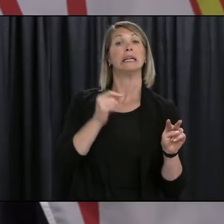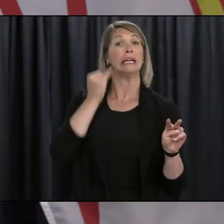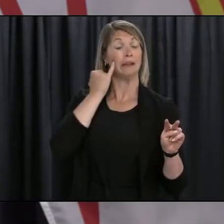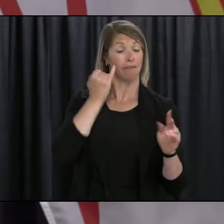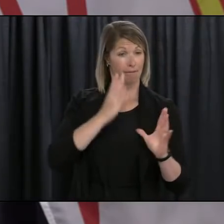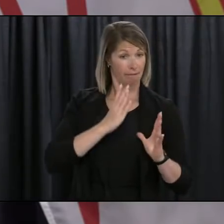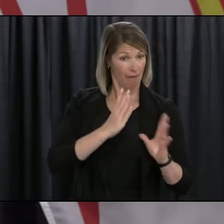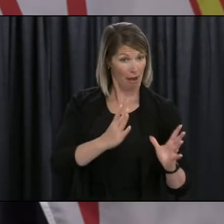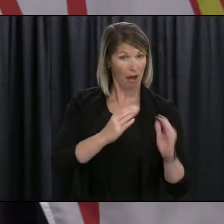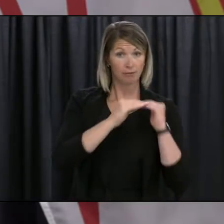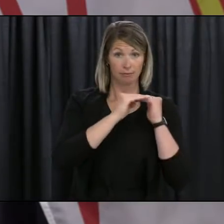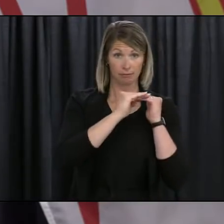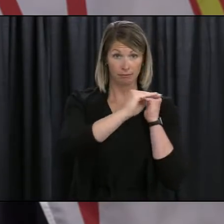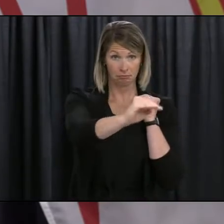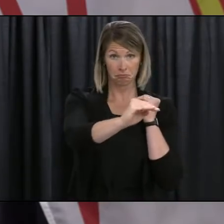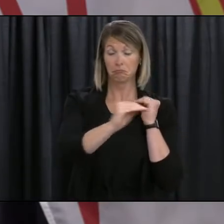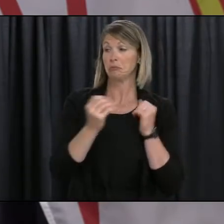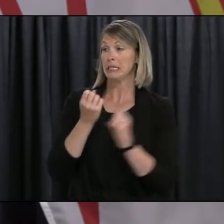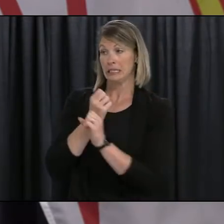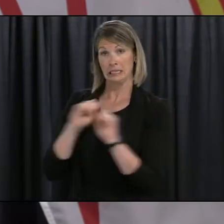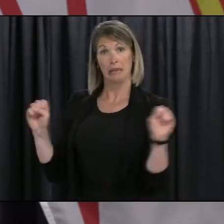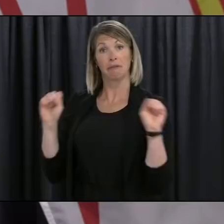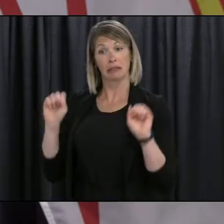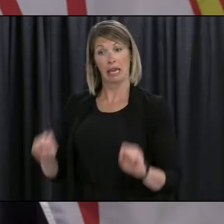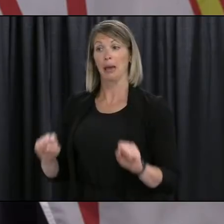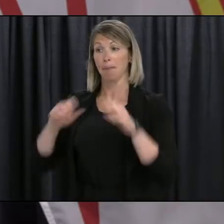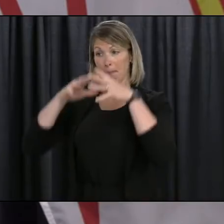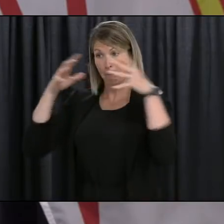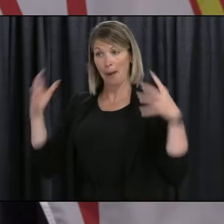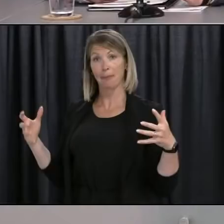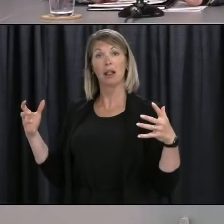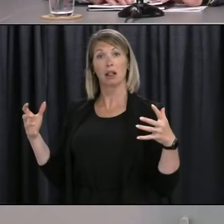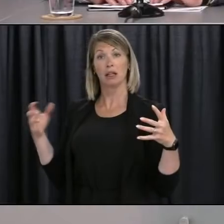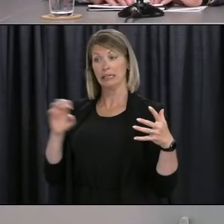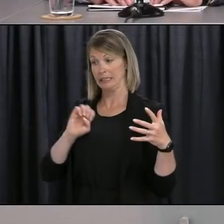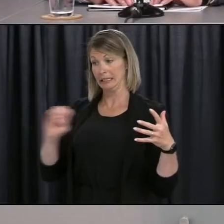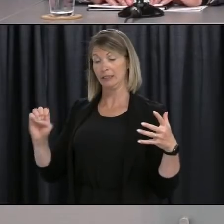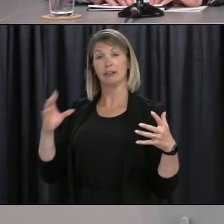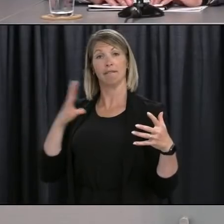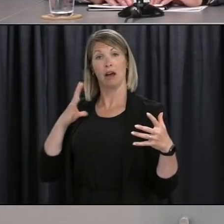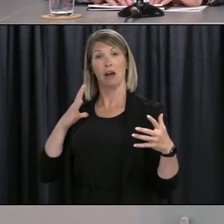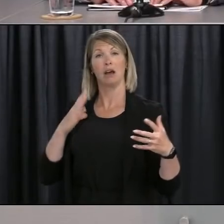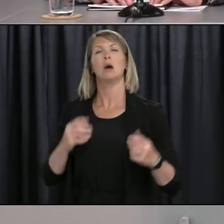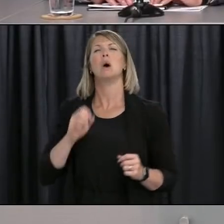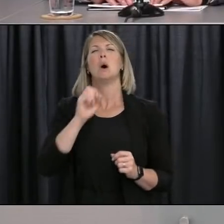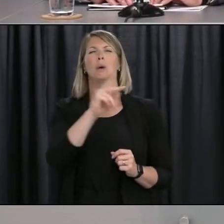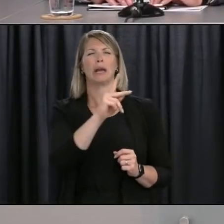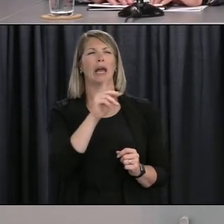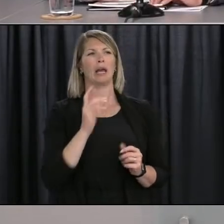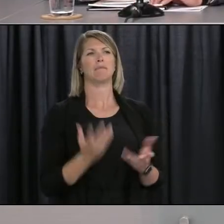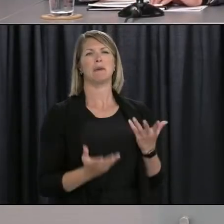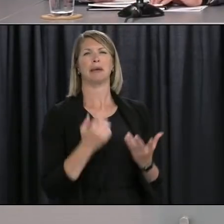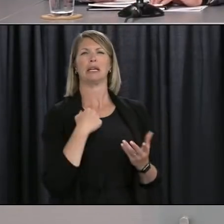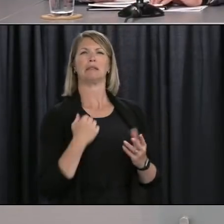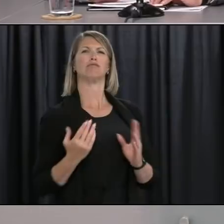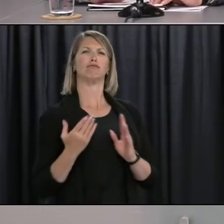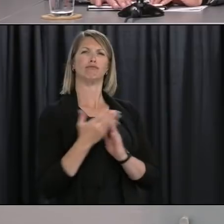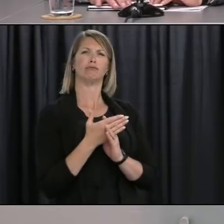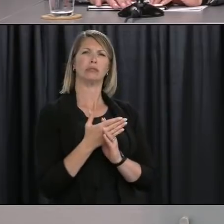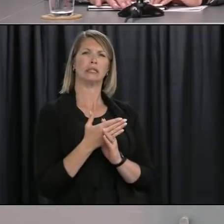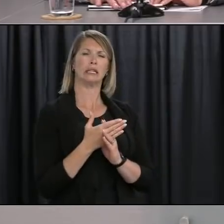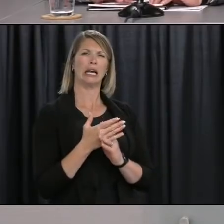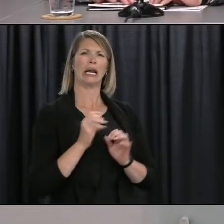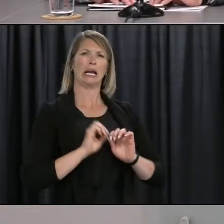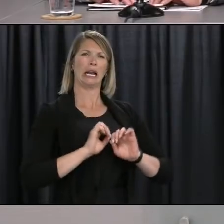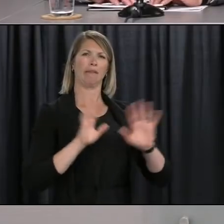bubble, and that's been our advice and guidance. Maybe I need to clarify some things. None of the